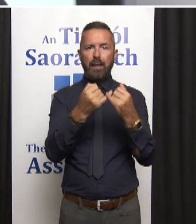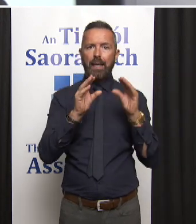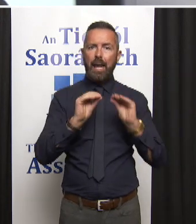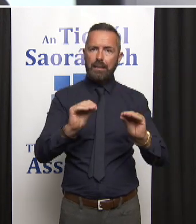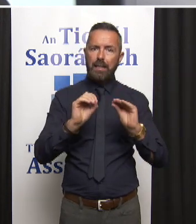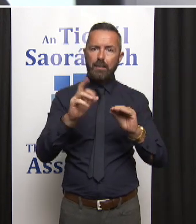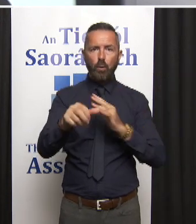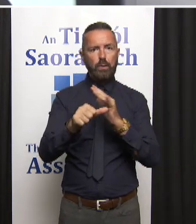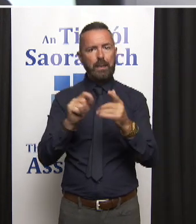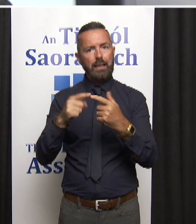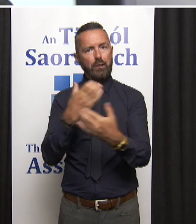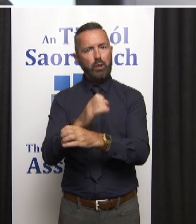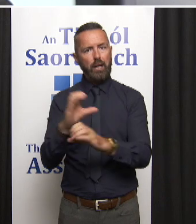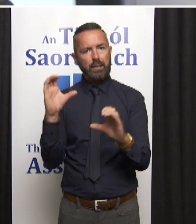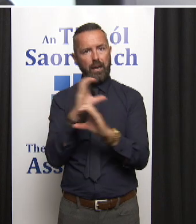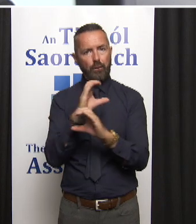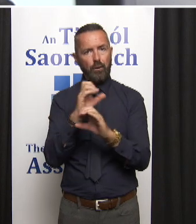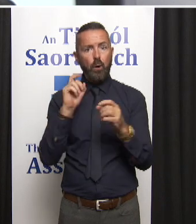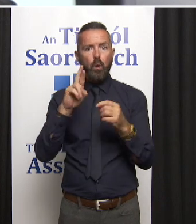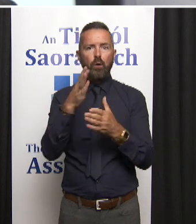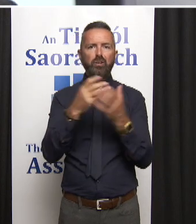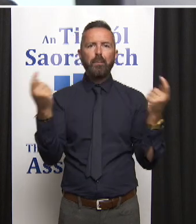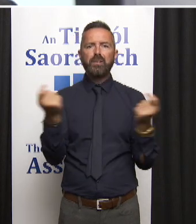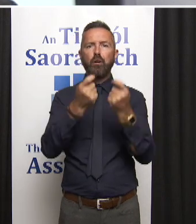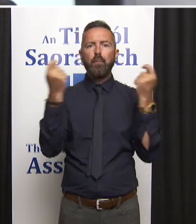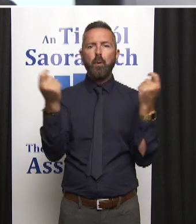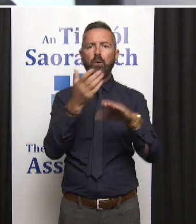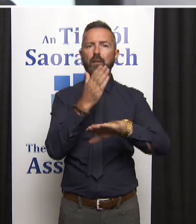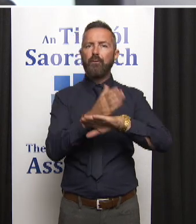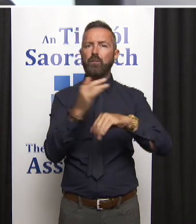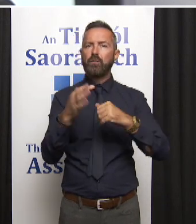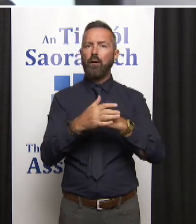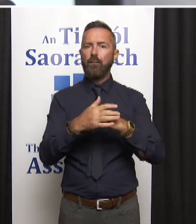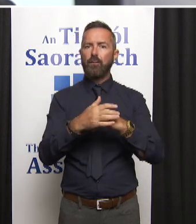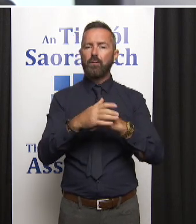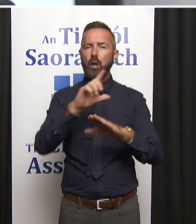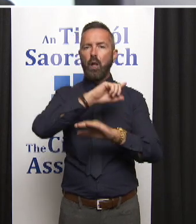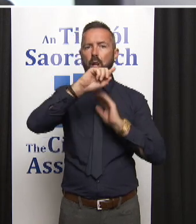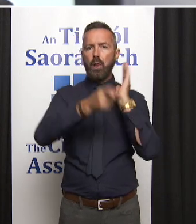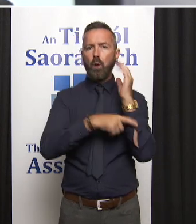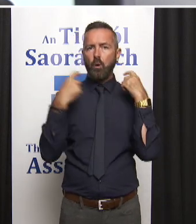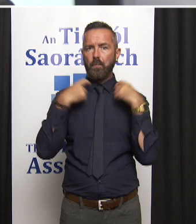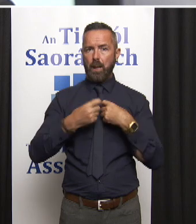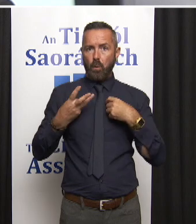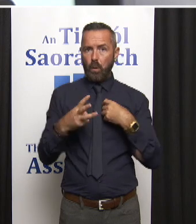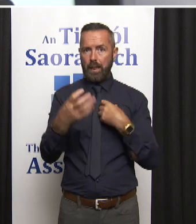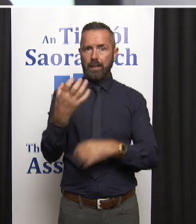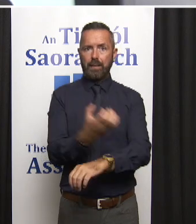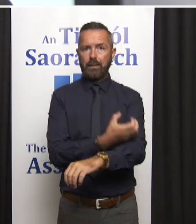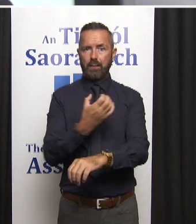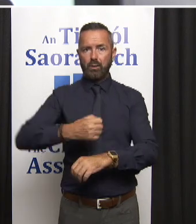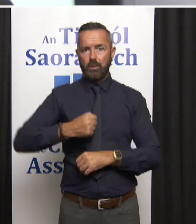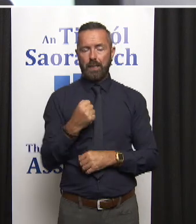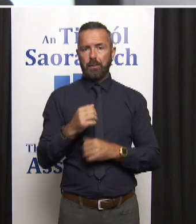childcare, or the ceremonial functions that the remaining Lord Mayors and Cathaoirleach might retain. As an